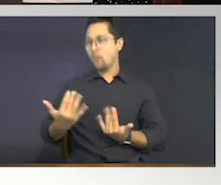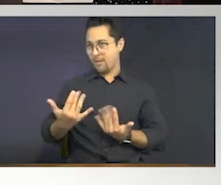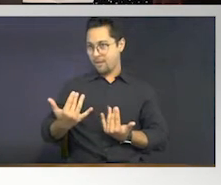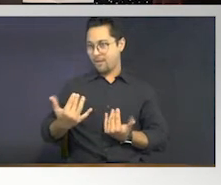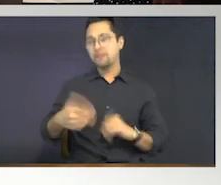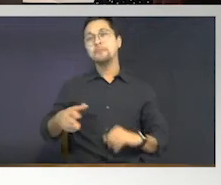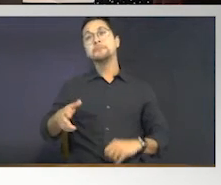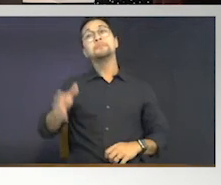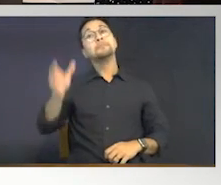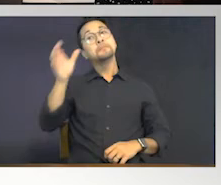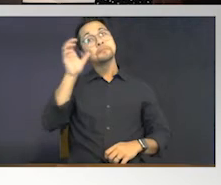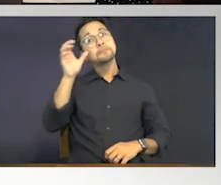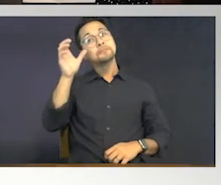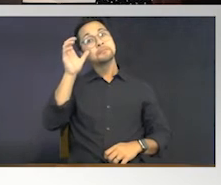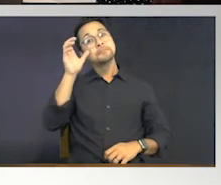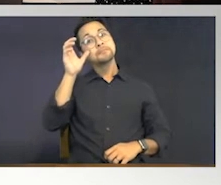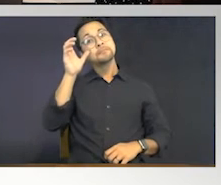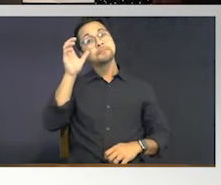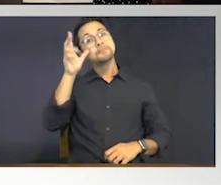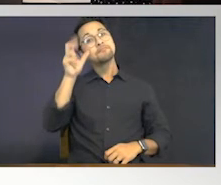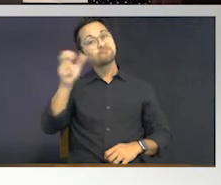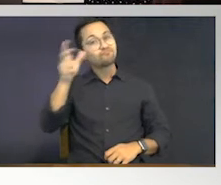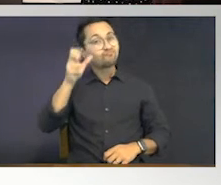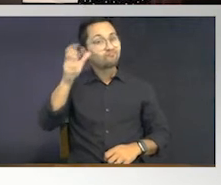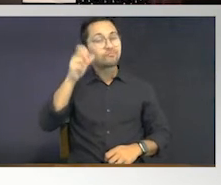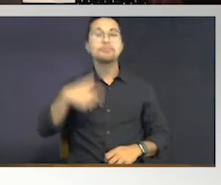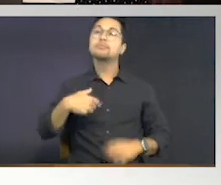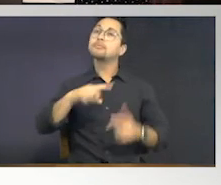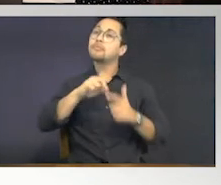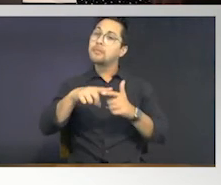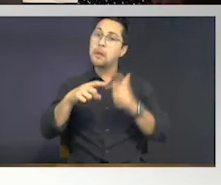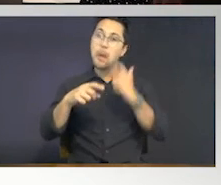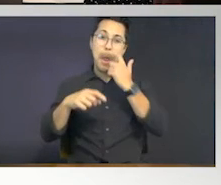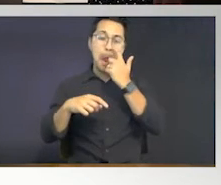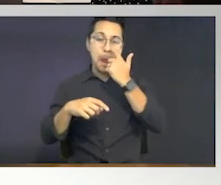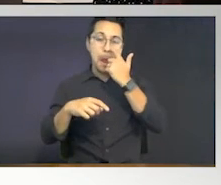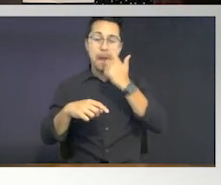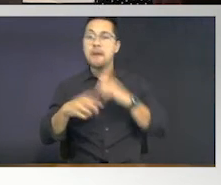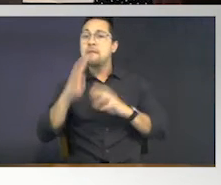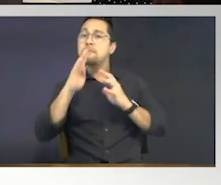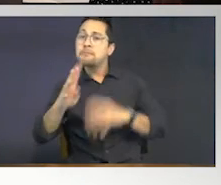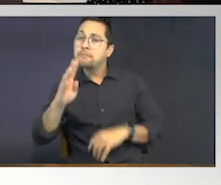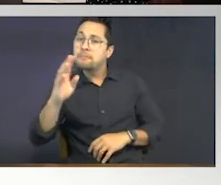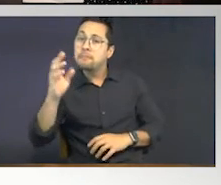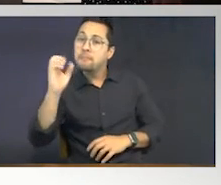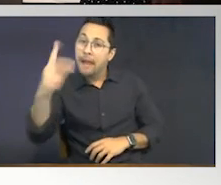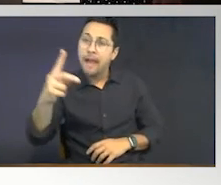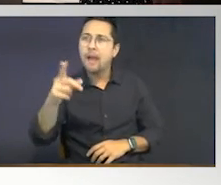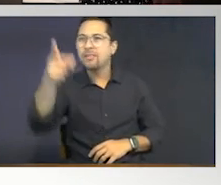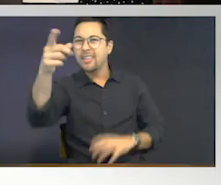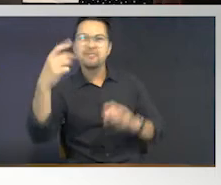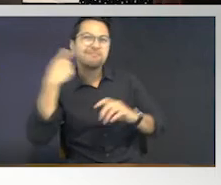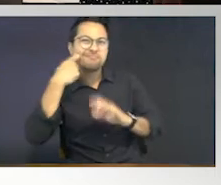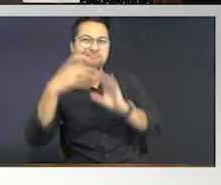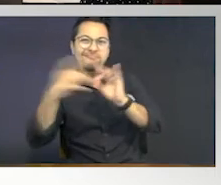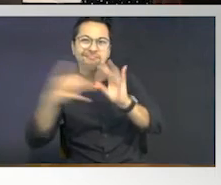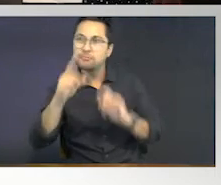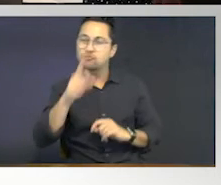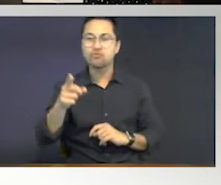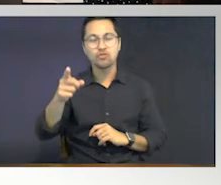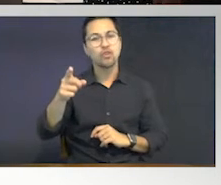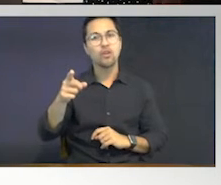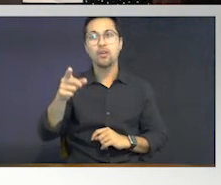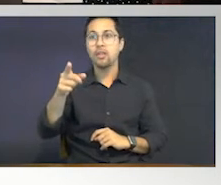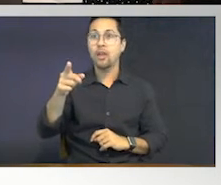And, sometimes responding back, repeating back what somebody has said, just to make sure you understand and they